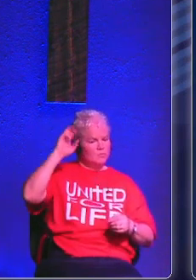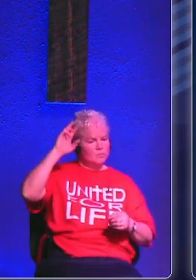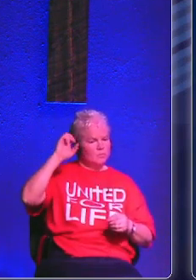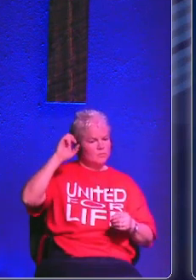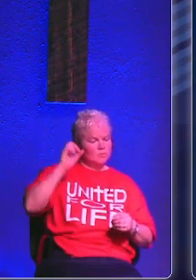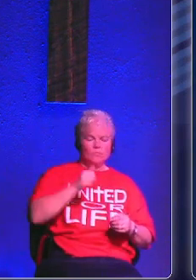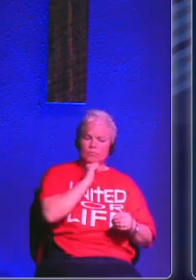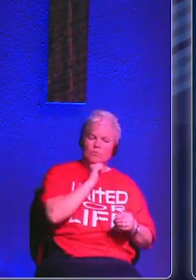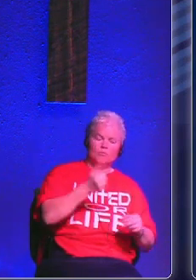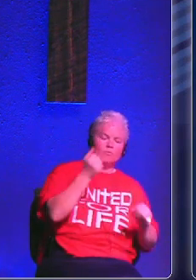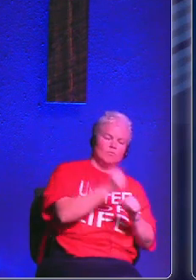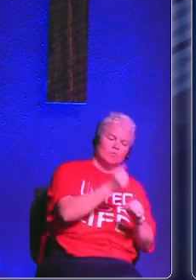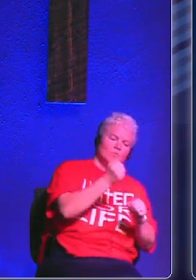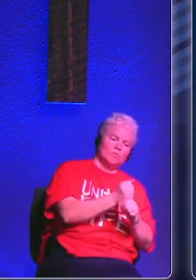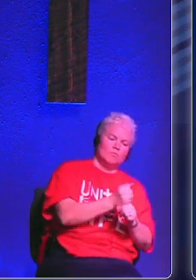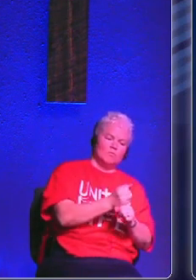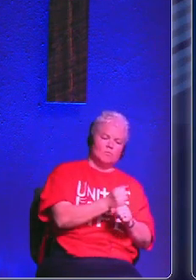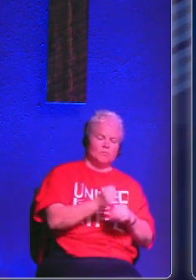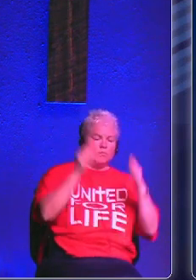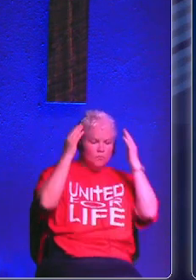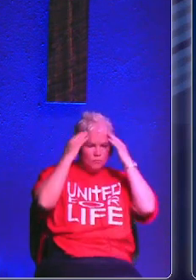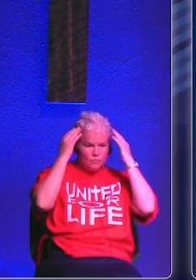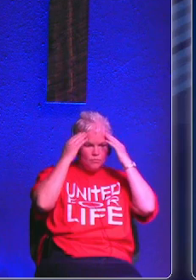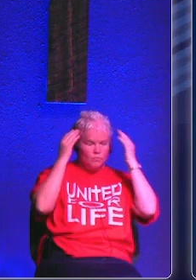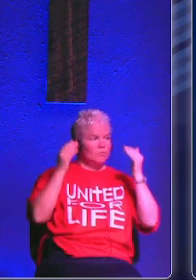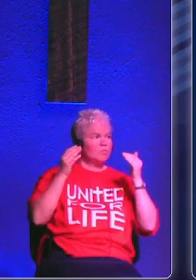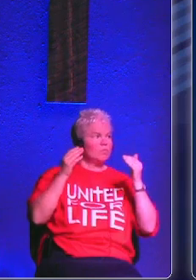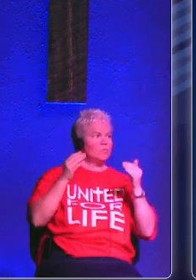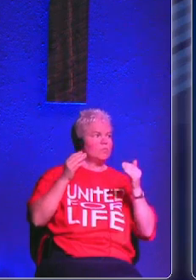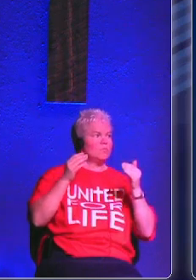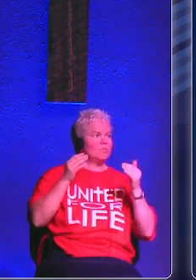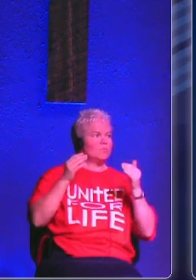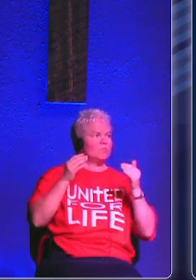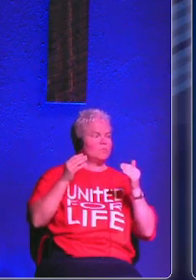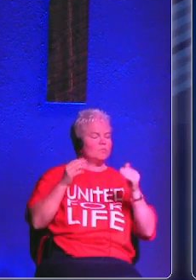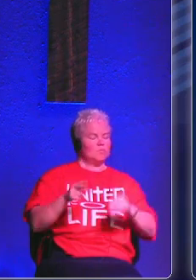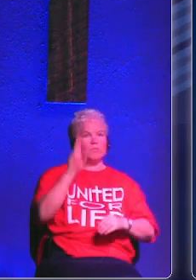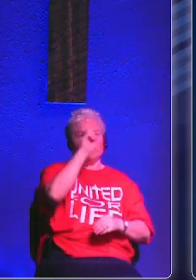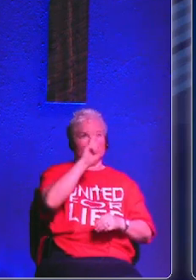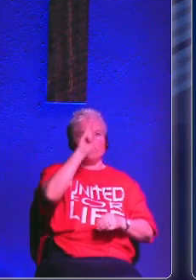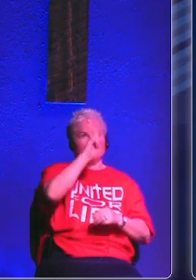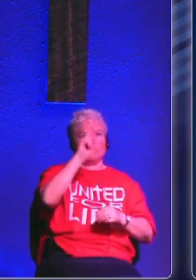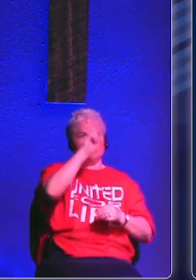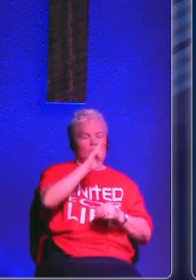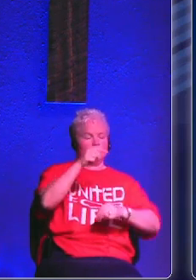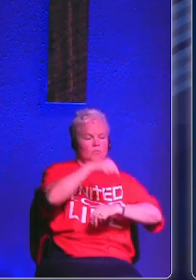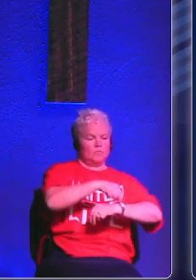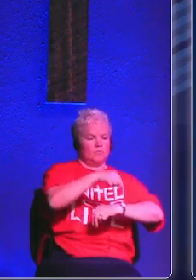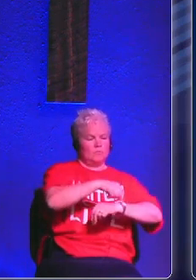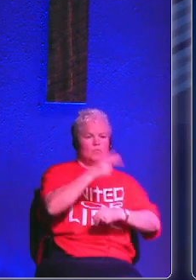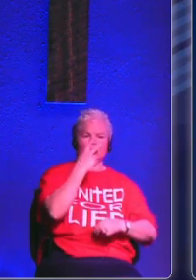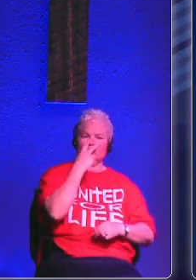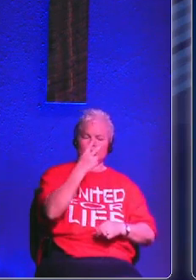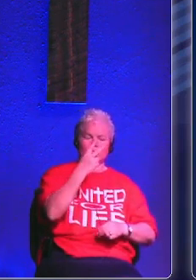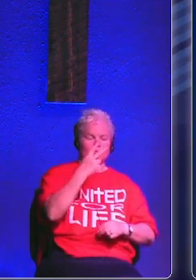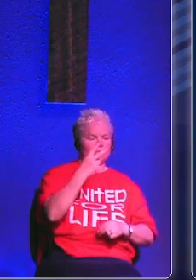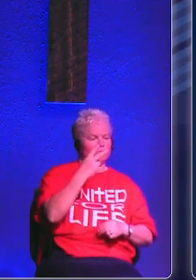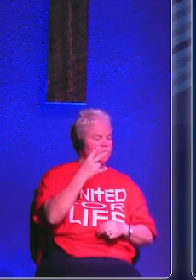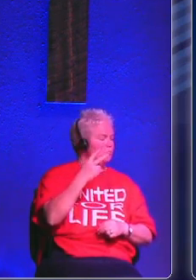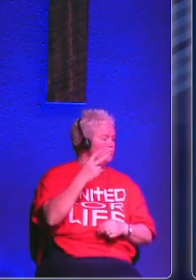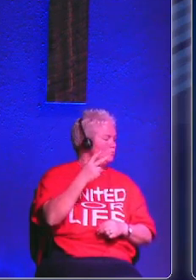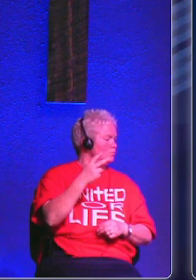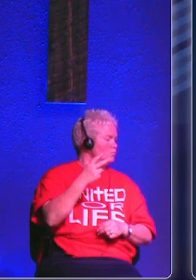make sense. Why? Because it's an impractical use of time. That's what they see this as. It's an